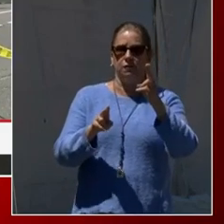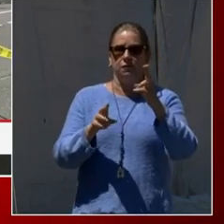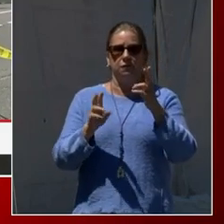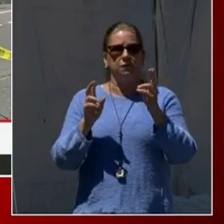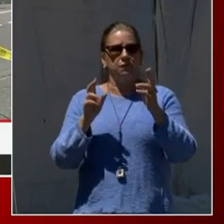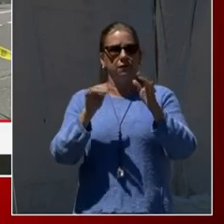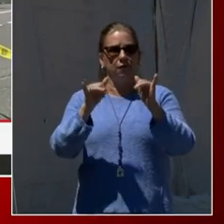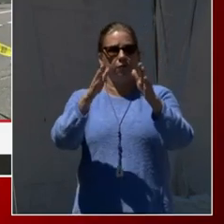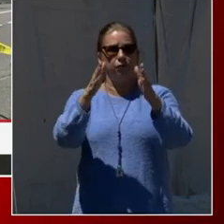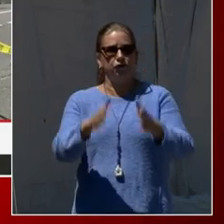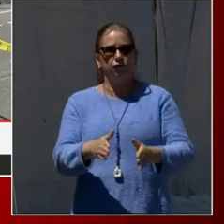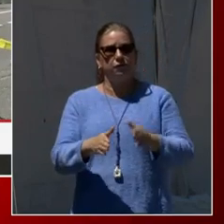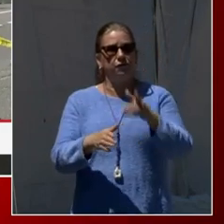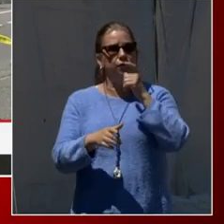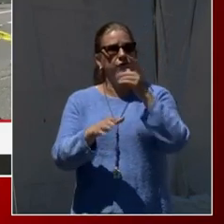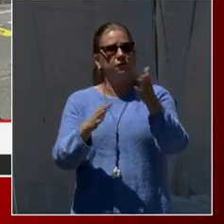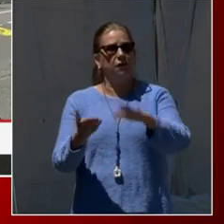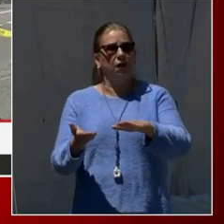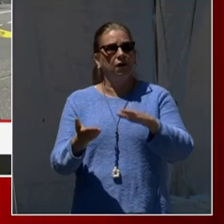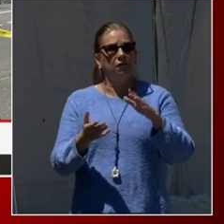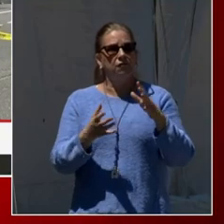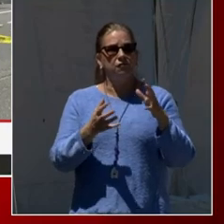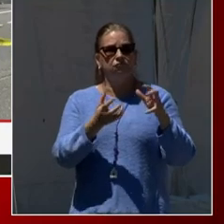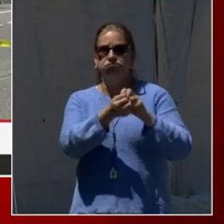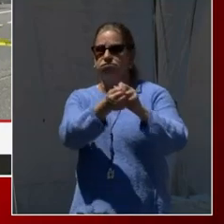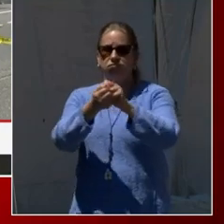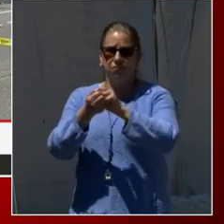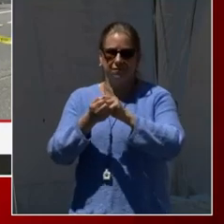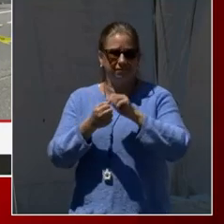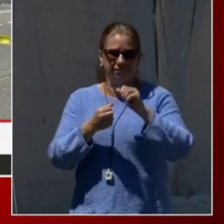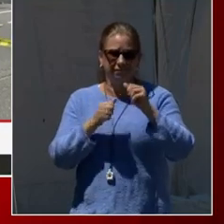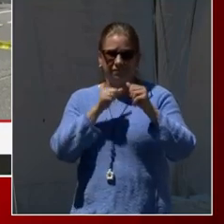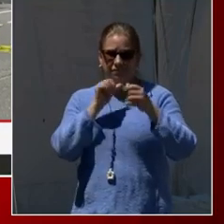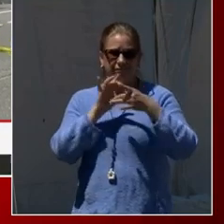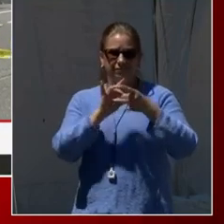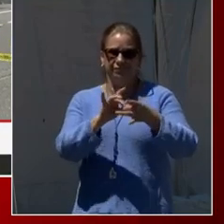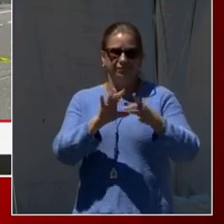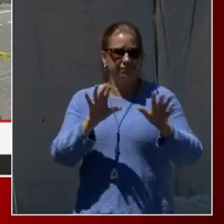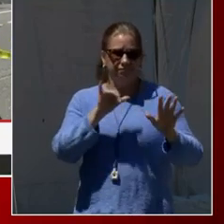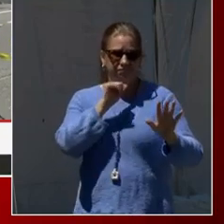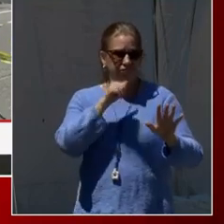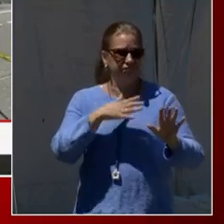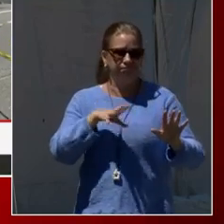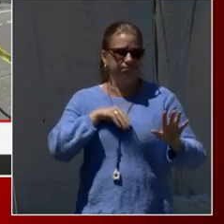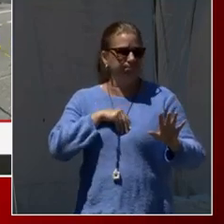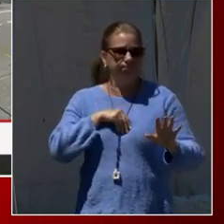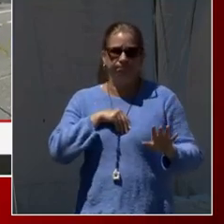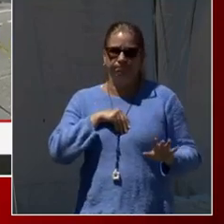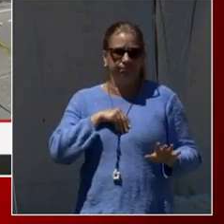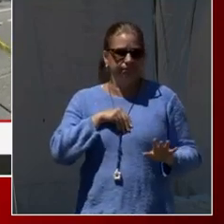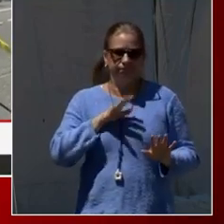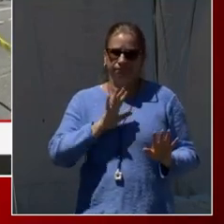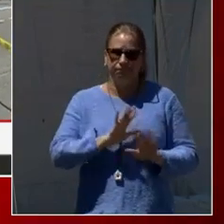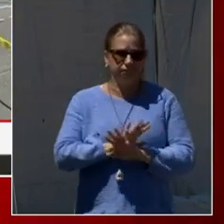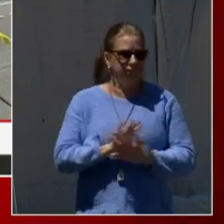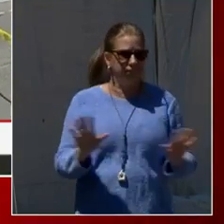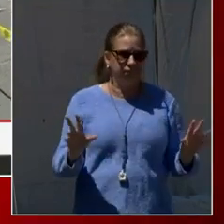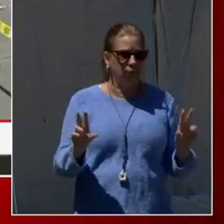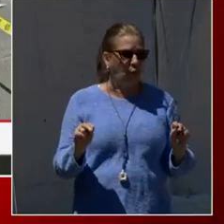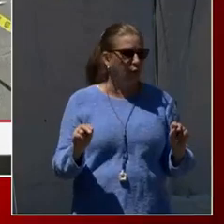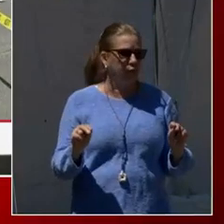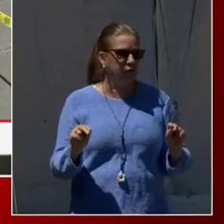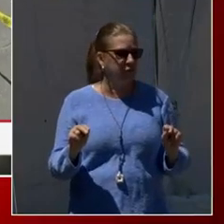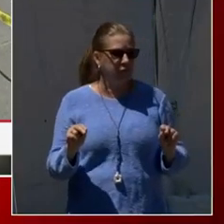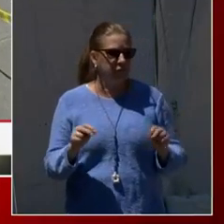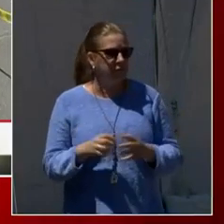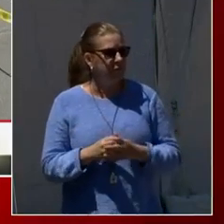their life in this country. I don't know if that helps you with your answer, but that's how I feel. Hold on 1 second. Did you ask?